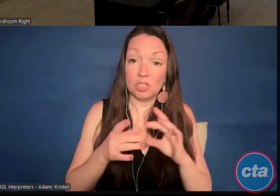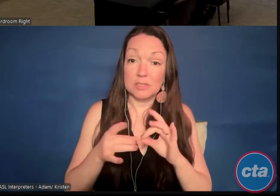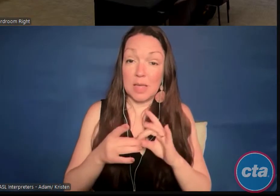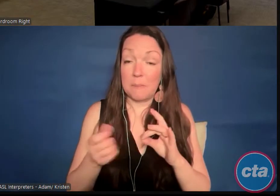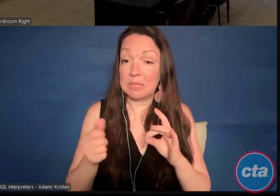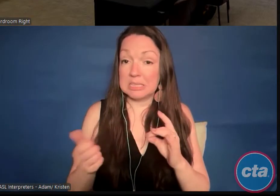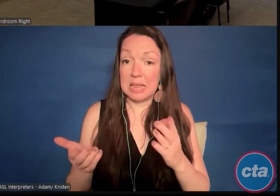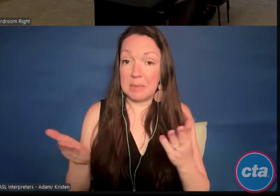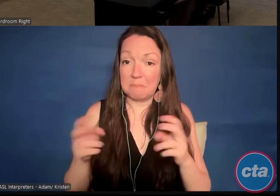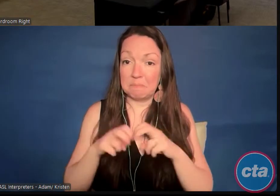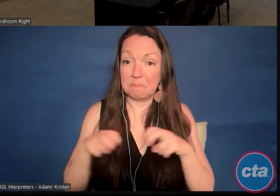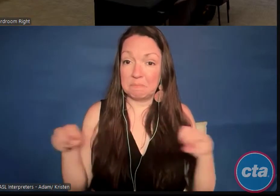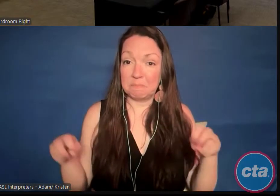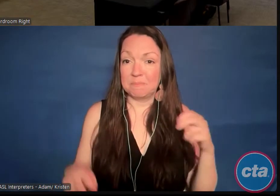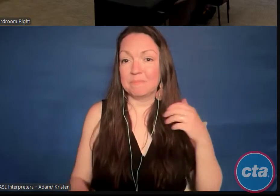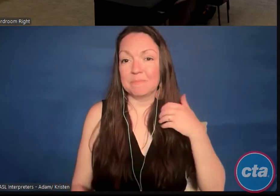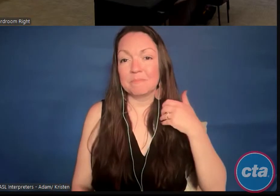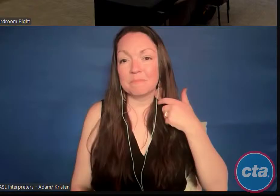of CAB.